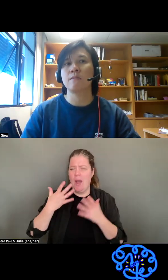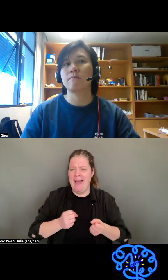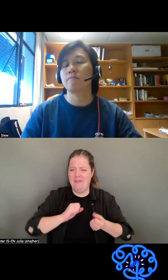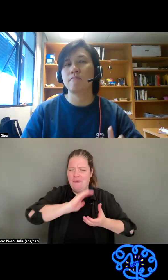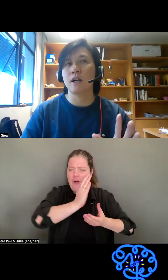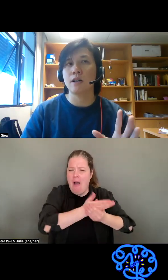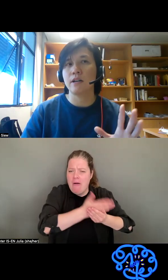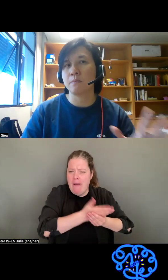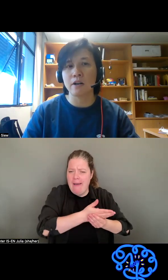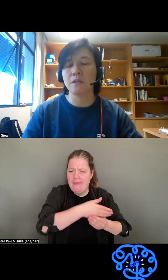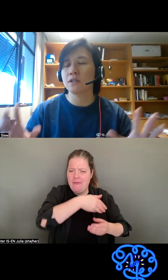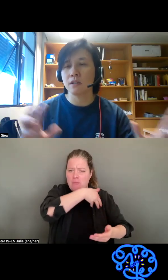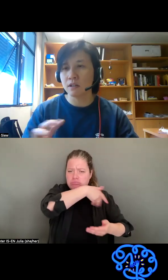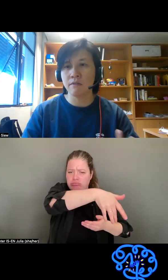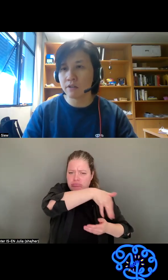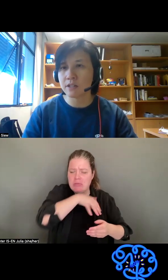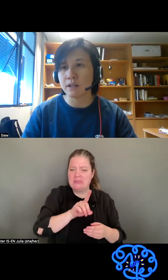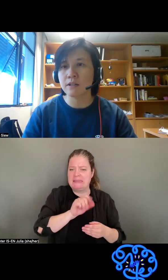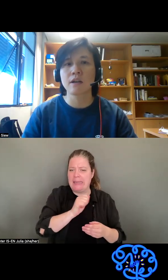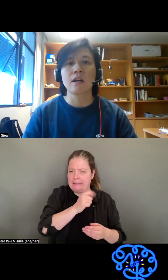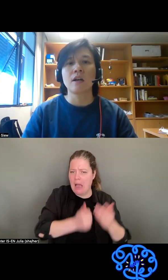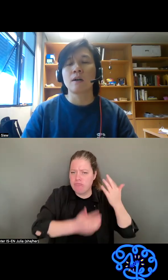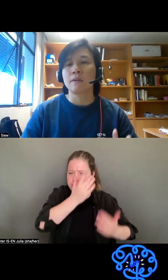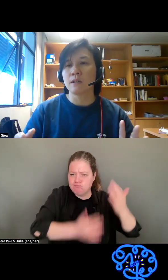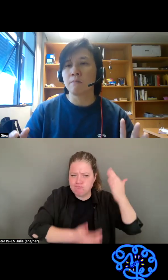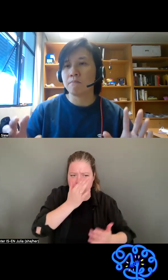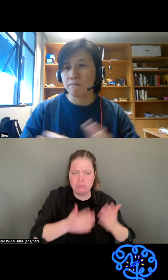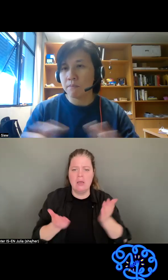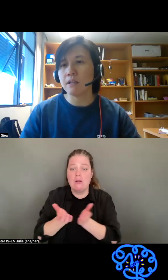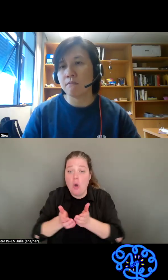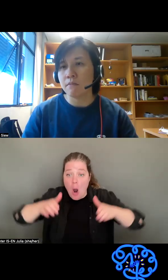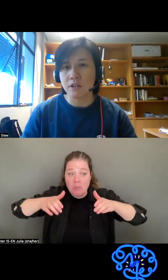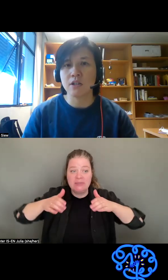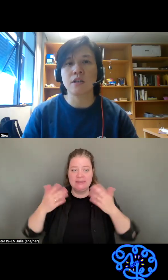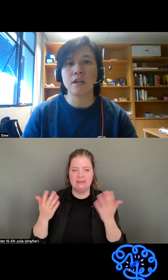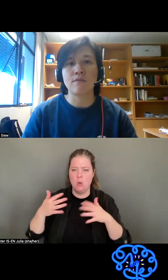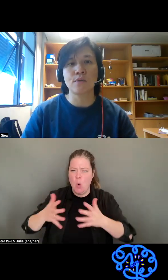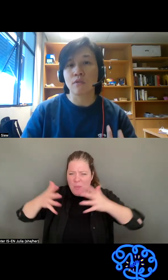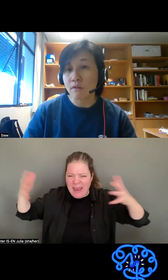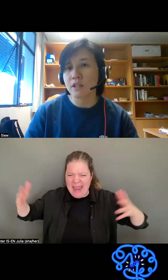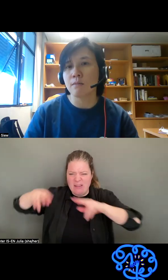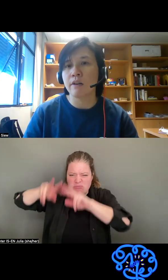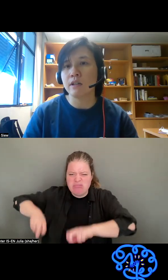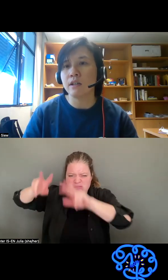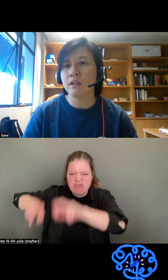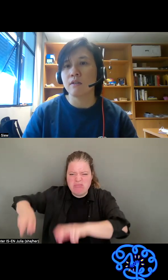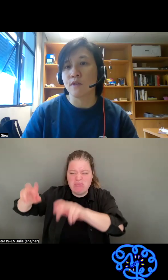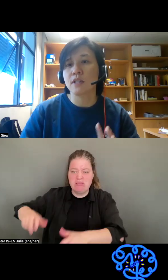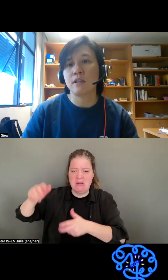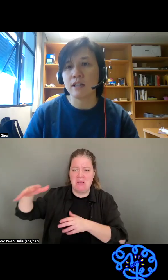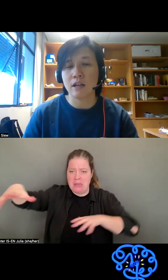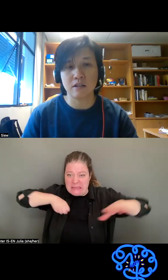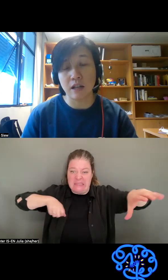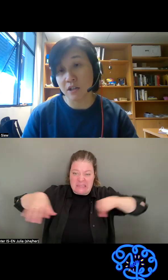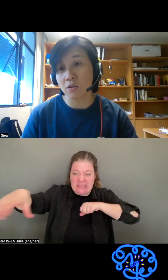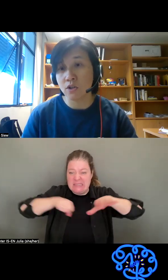decision experiments, various things. The big message is that phonographic similarity